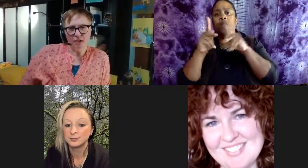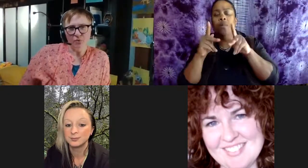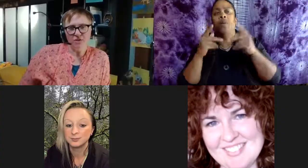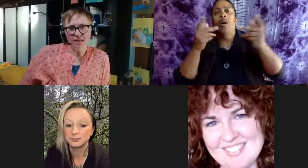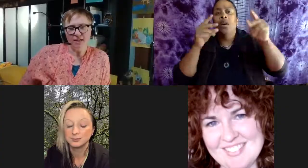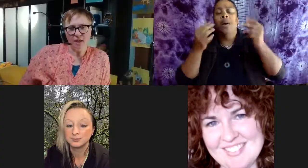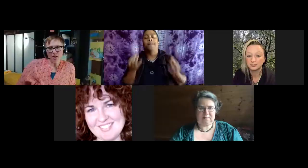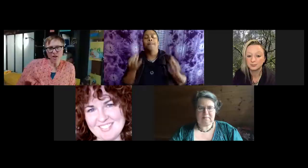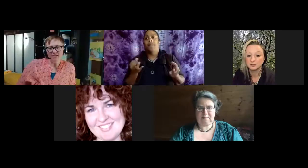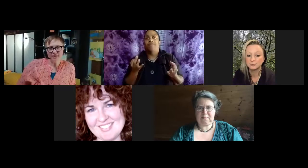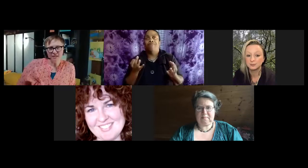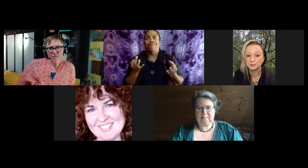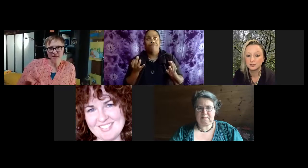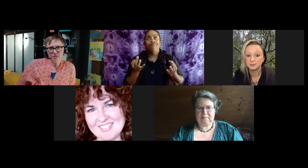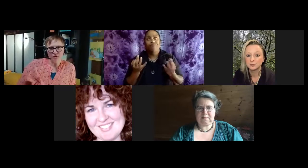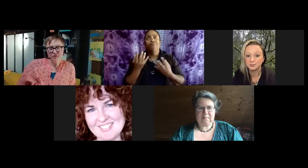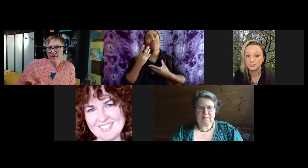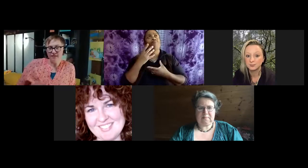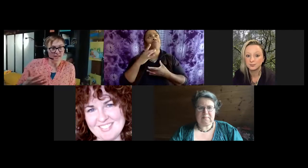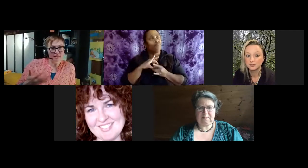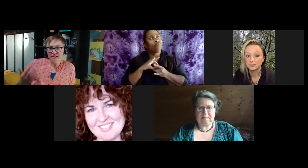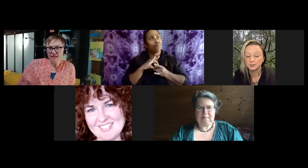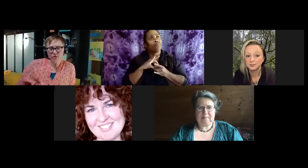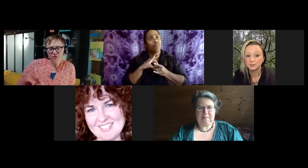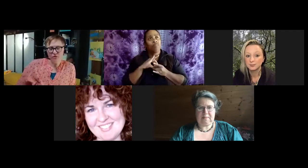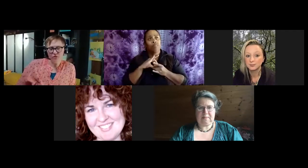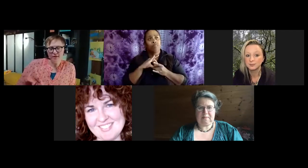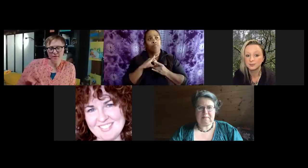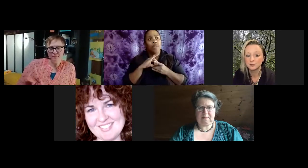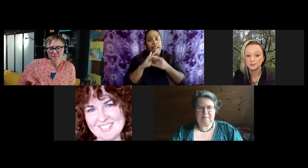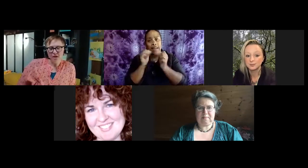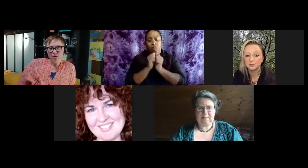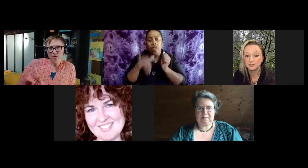can reach in and be in that space with that deity or